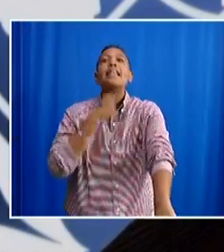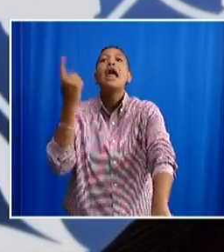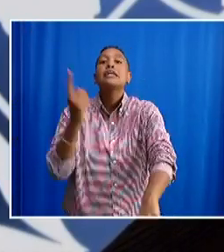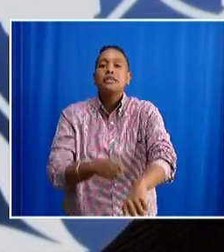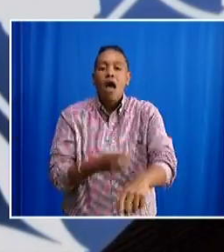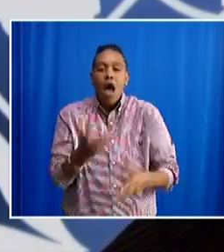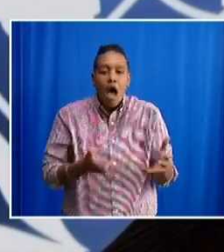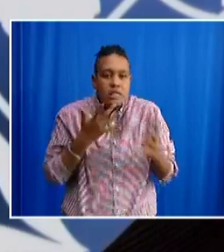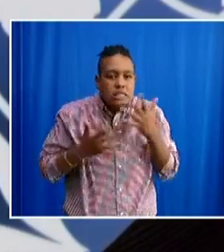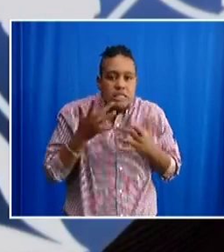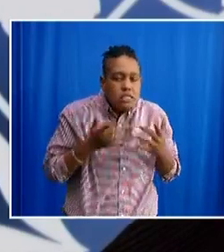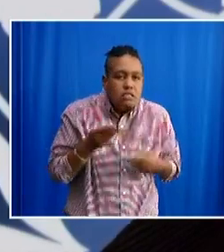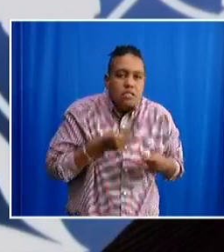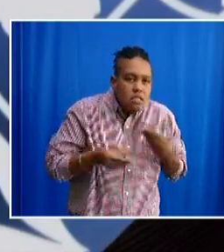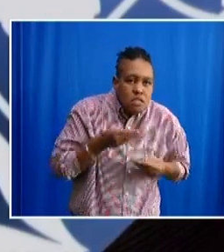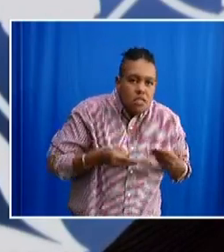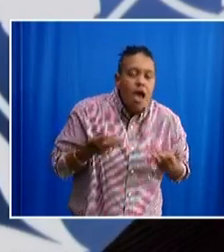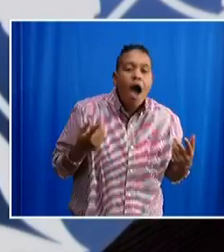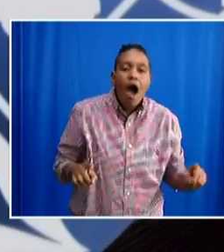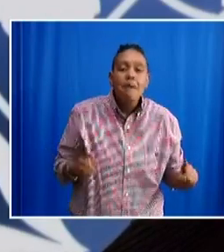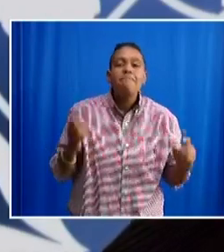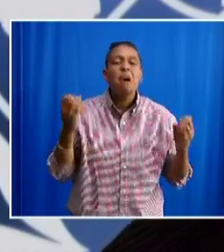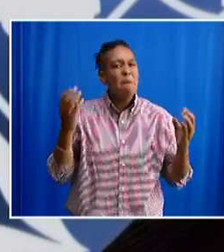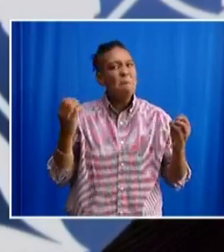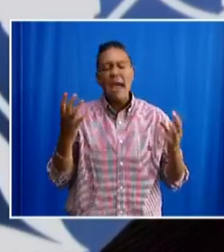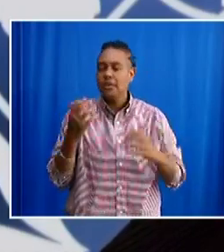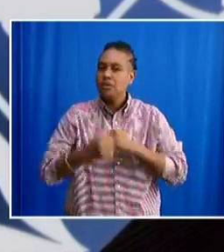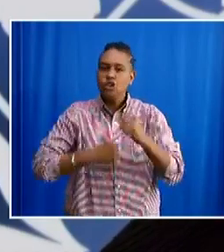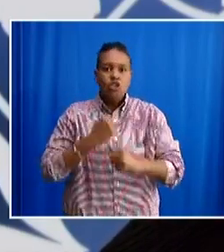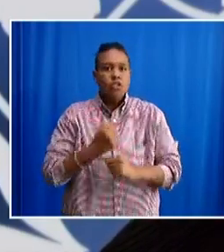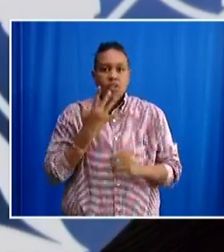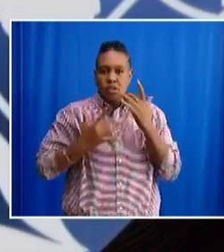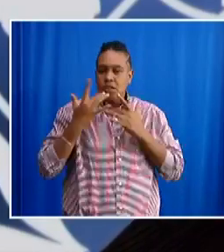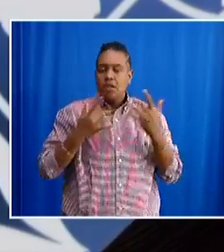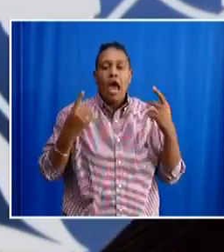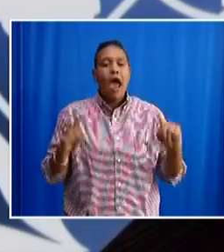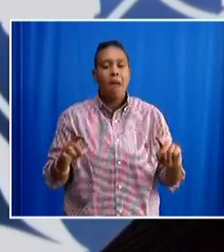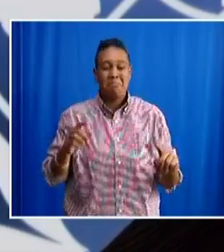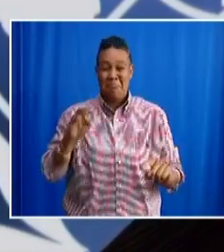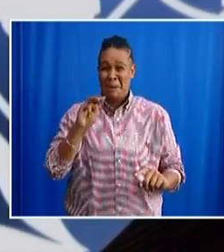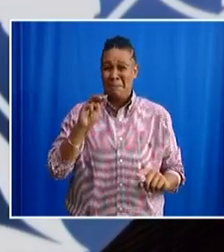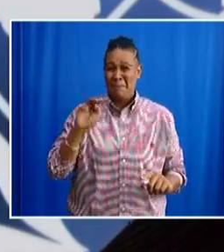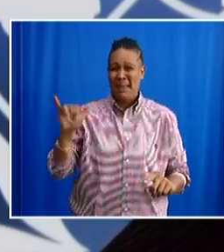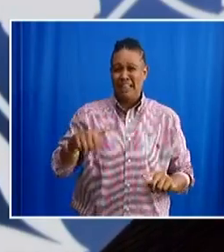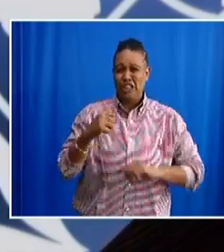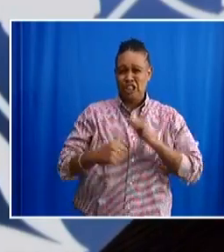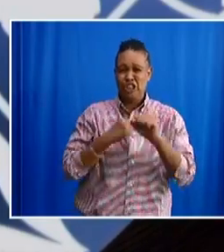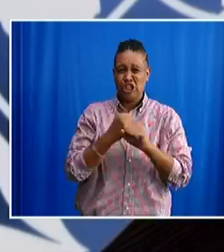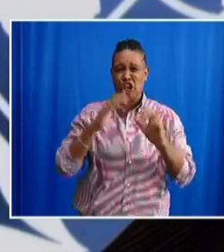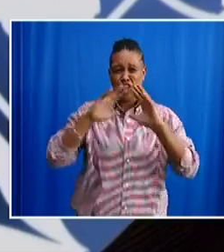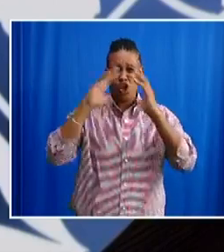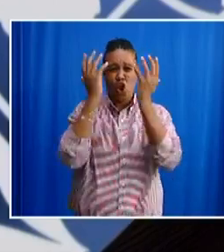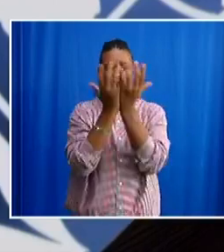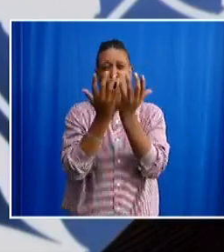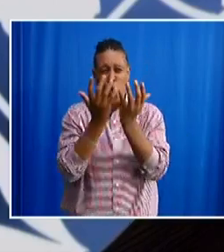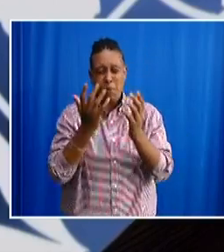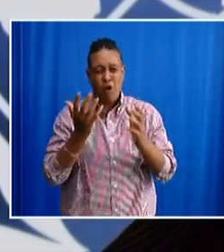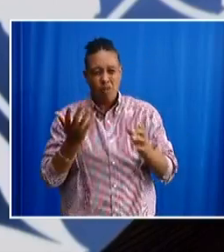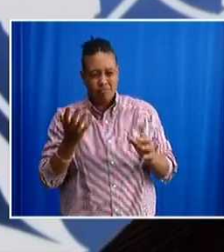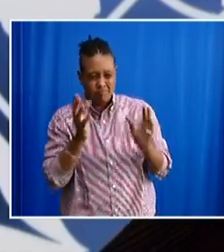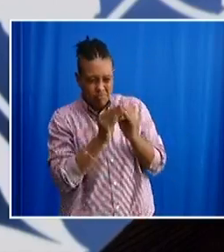time. In May of this year, the Global Platform for Disaster Risk Reduction made the